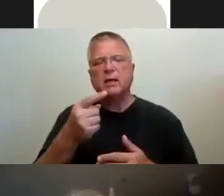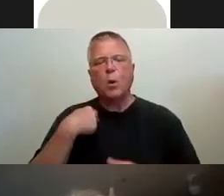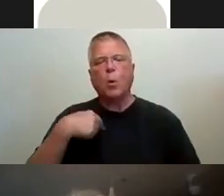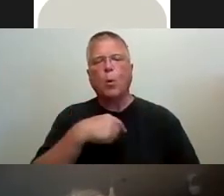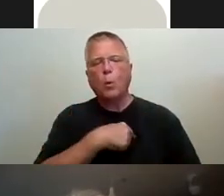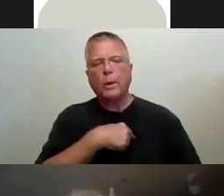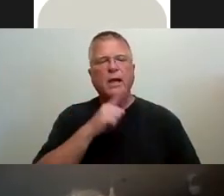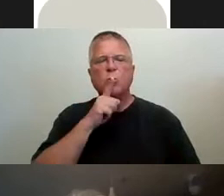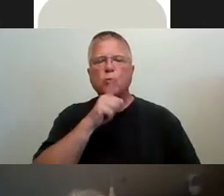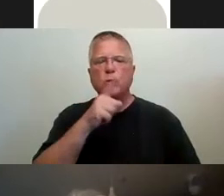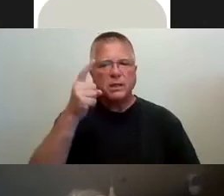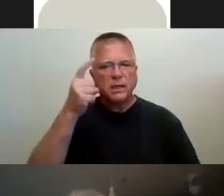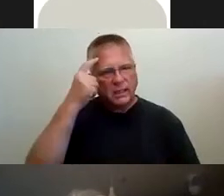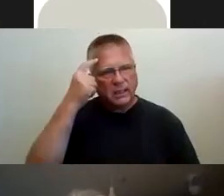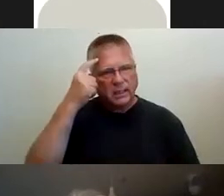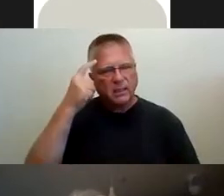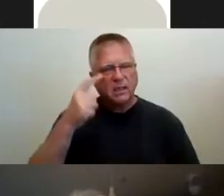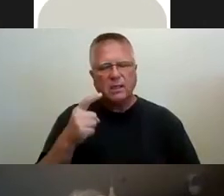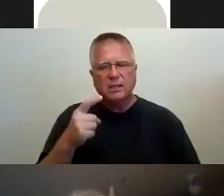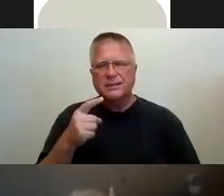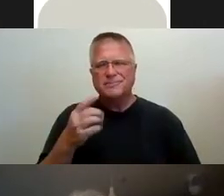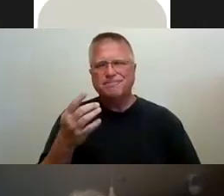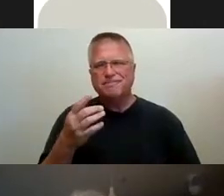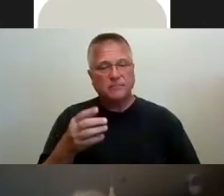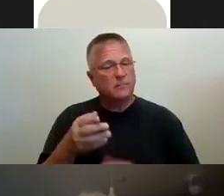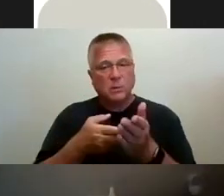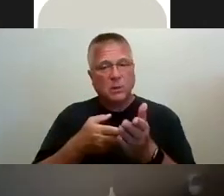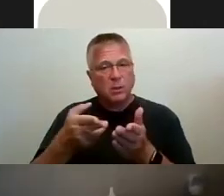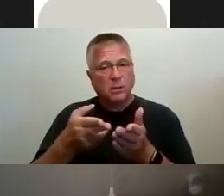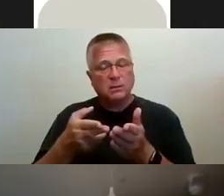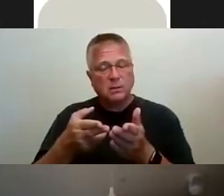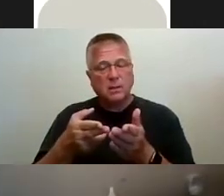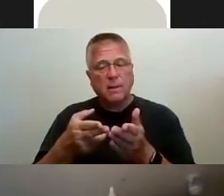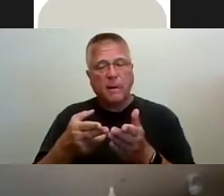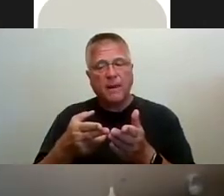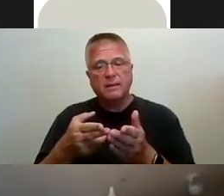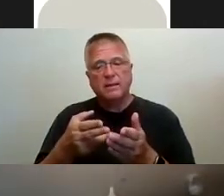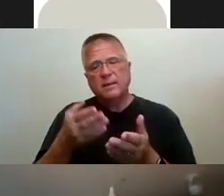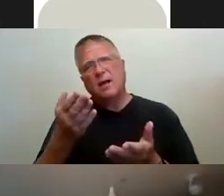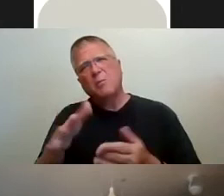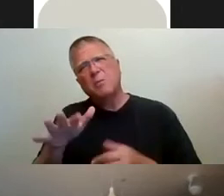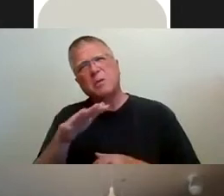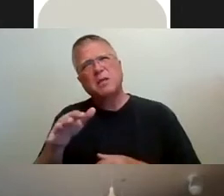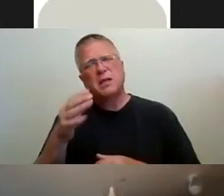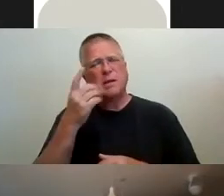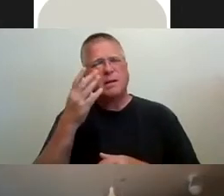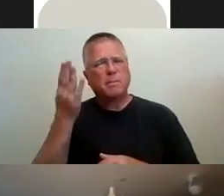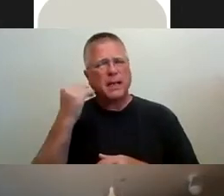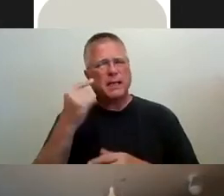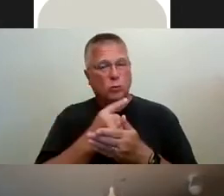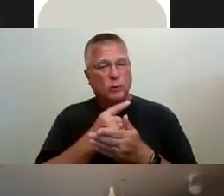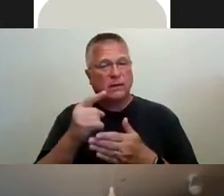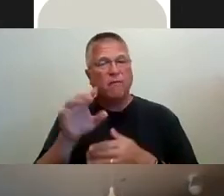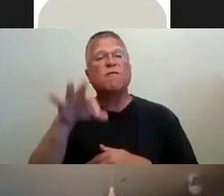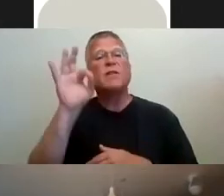I really feel, because I was just, quite honestly, maybe within the last week, that I found out